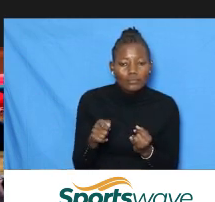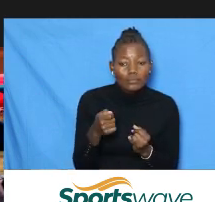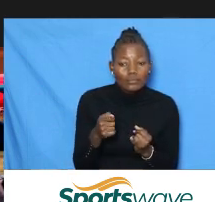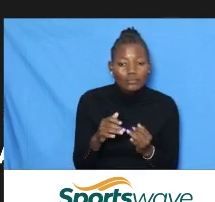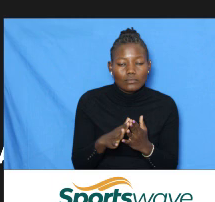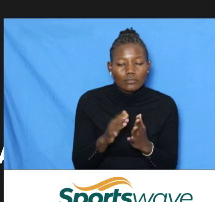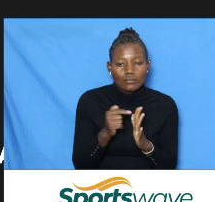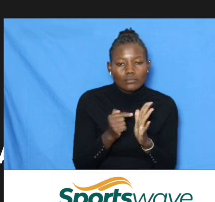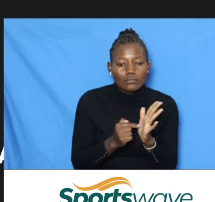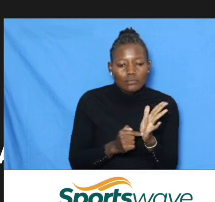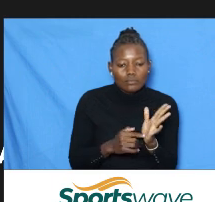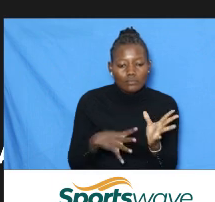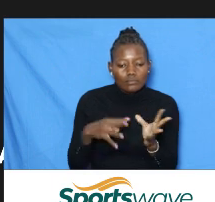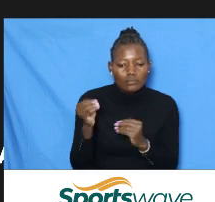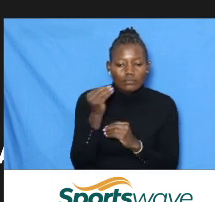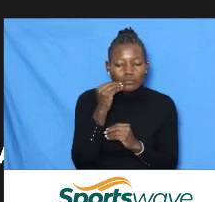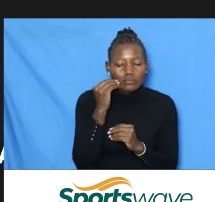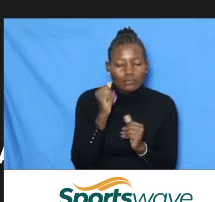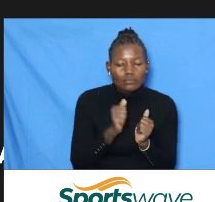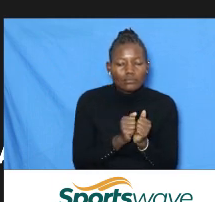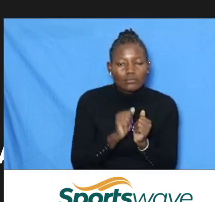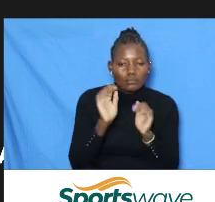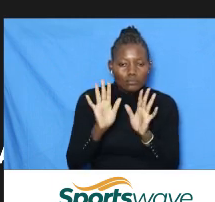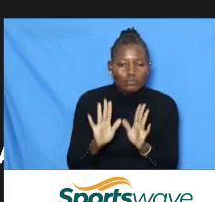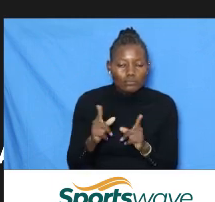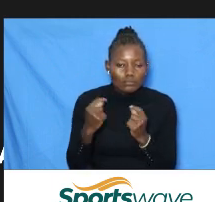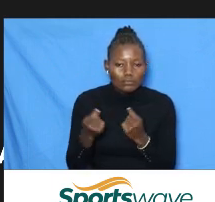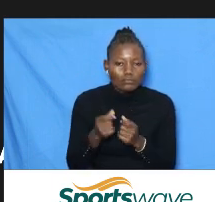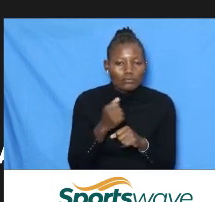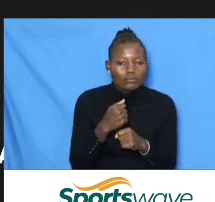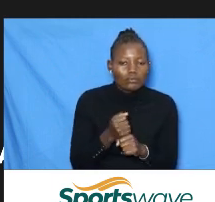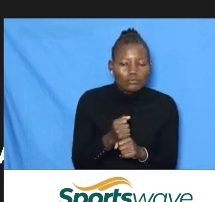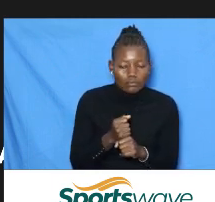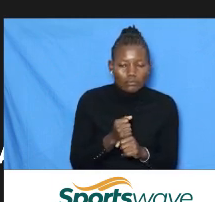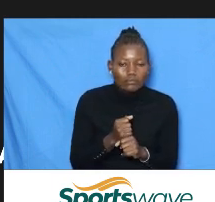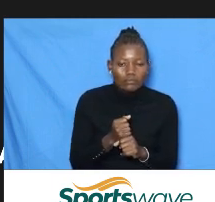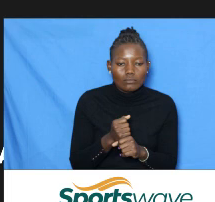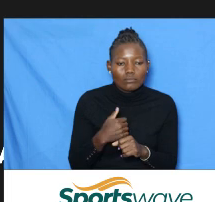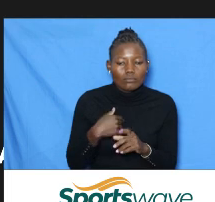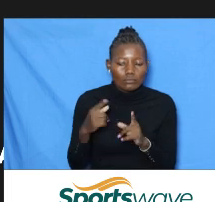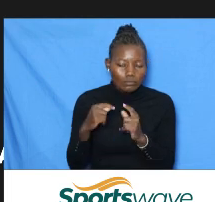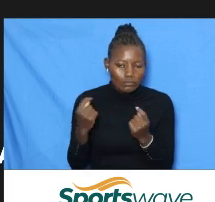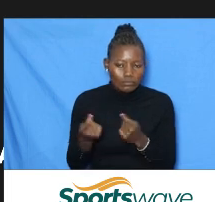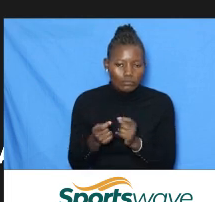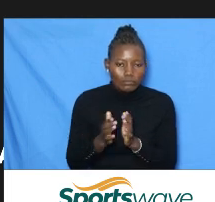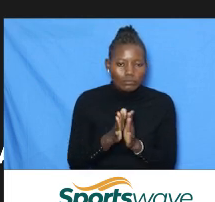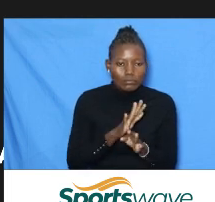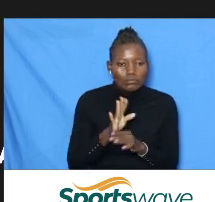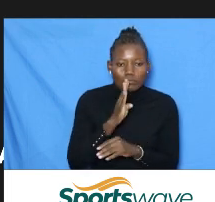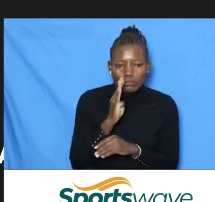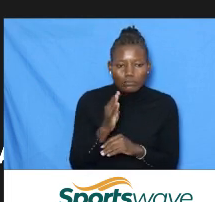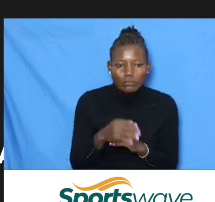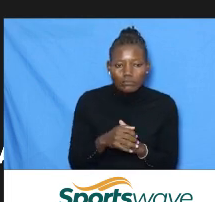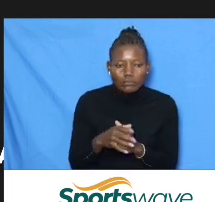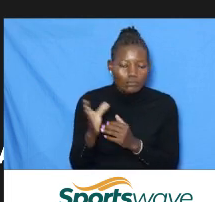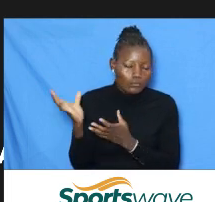to take home with you. The importance of teamwork, the importance of having a team and not being bearing